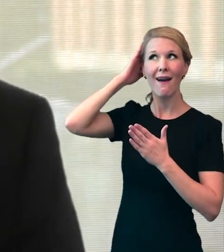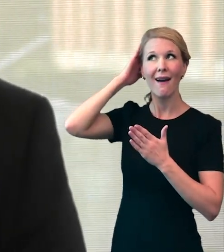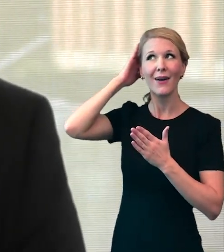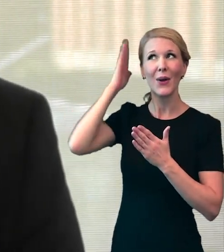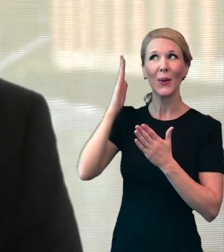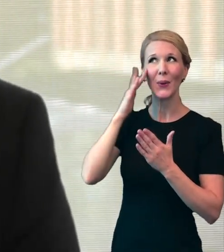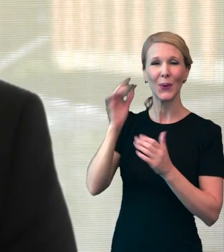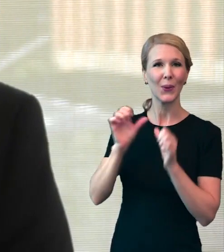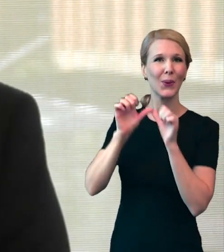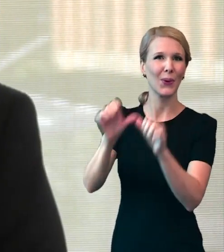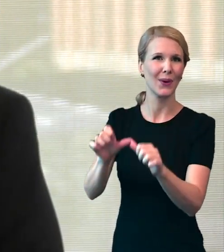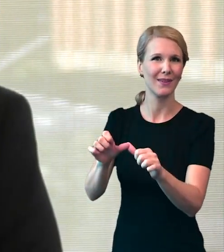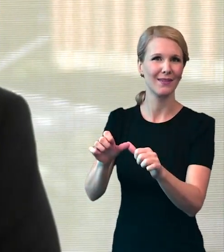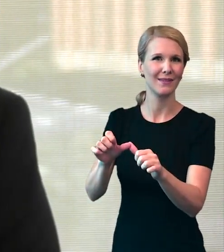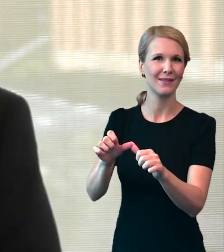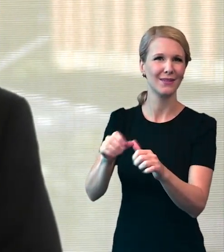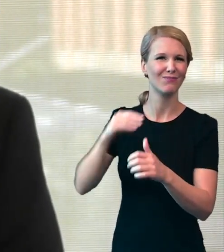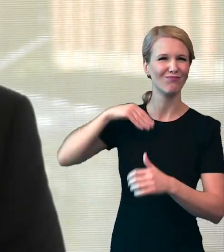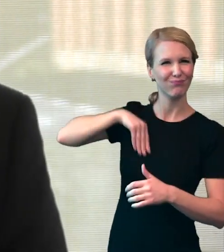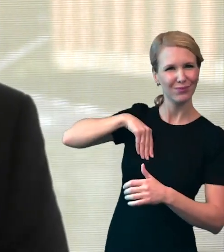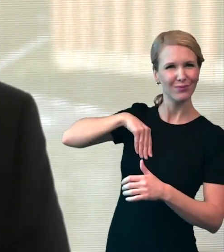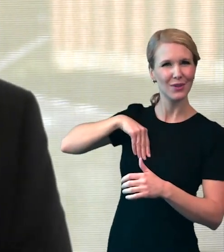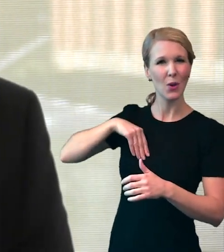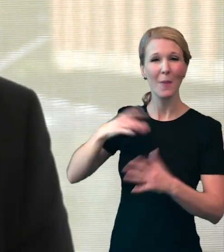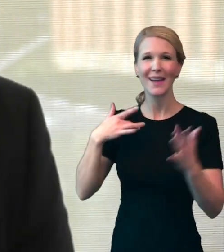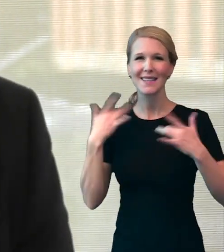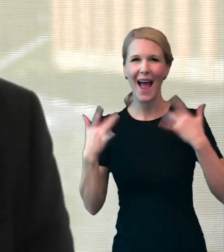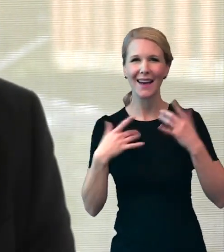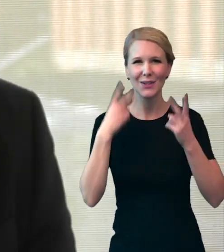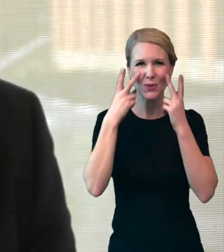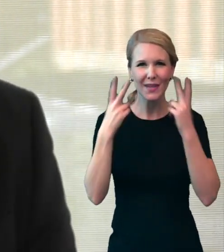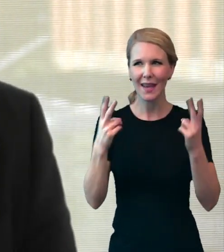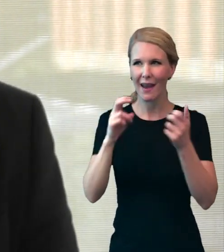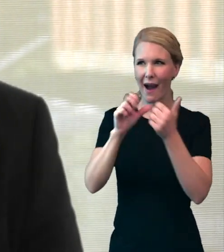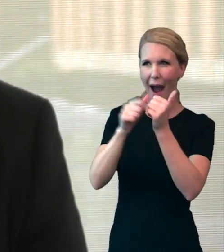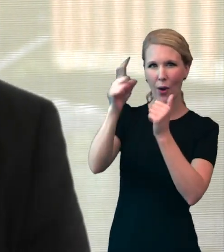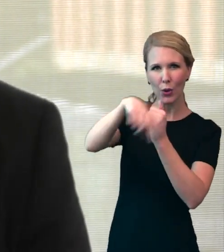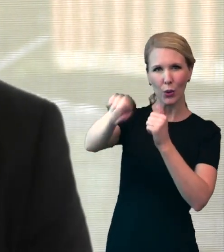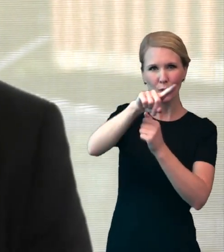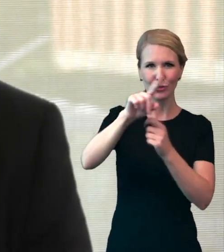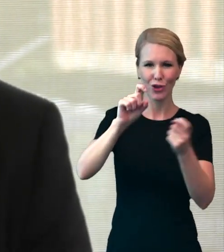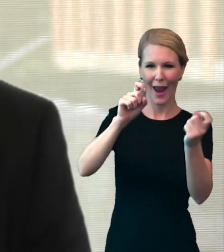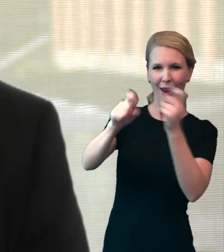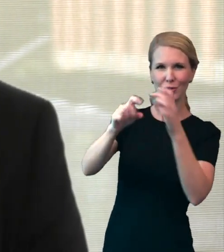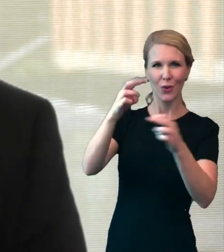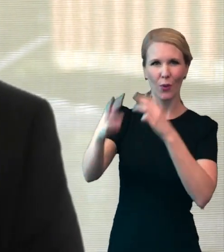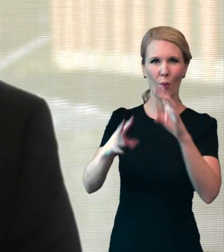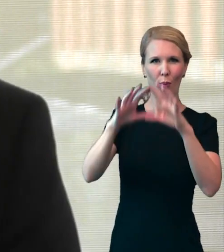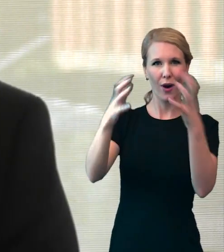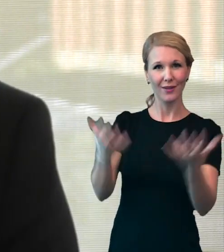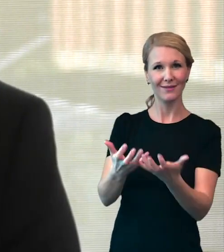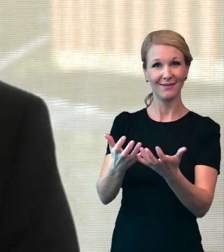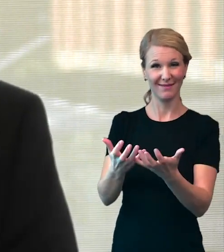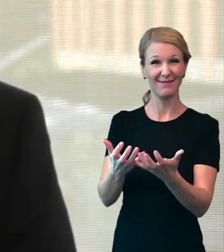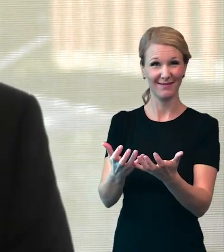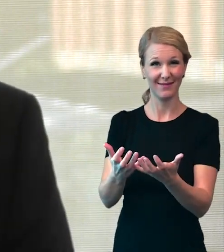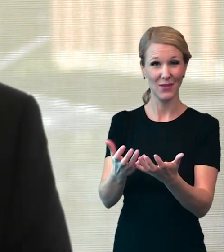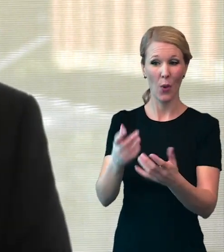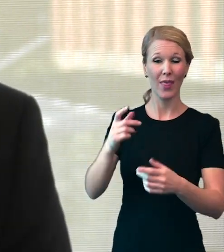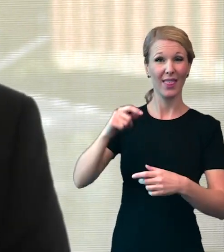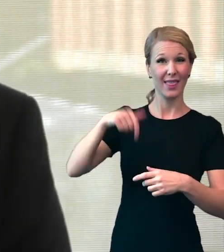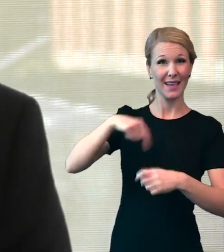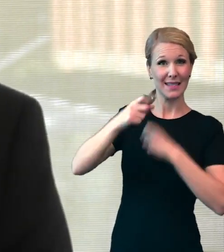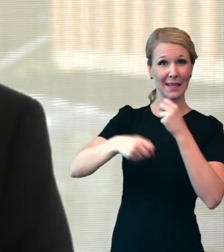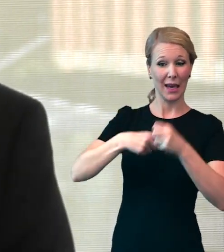Vancouver. I'm excited to witness how you shape and create our new reality. Class of 2021, the world has changed, and you